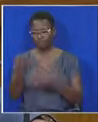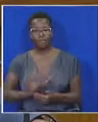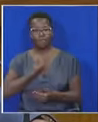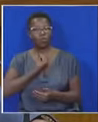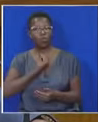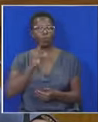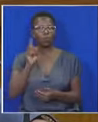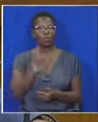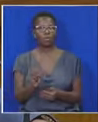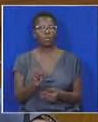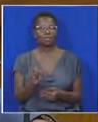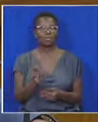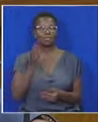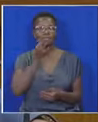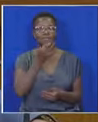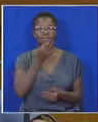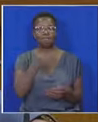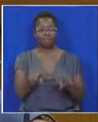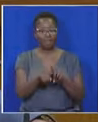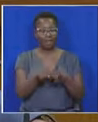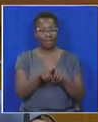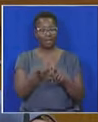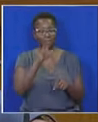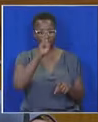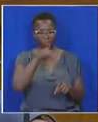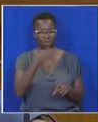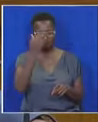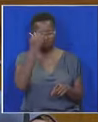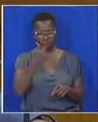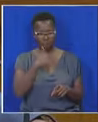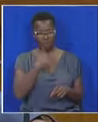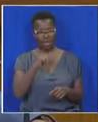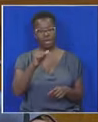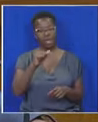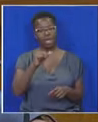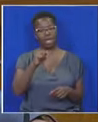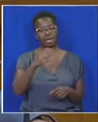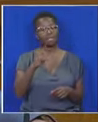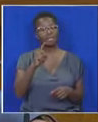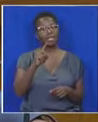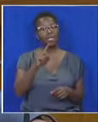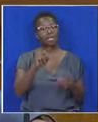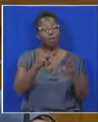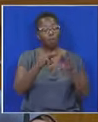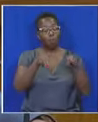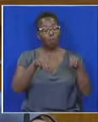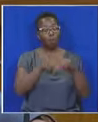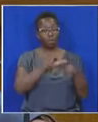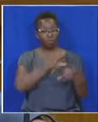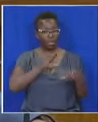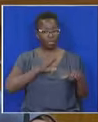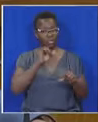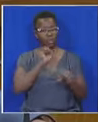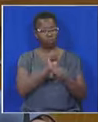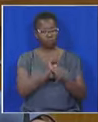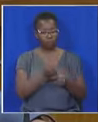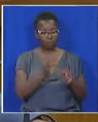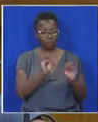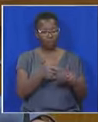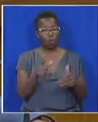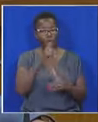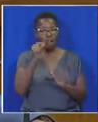process is that just like you need to know an ANC ward councillor to get an EPWP job or to be moved up a housing list,